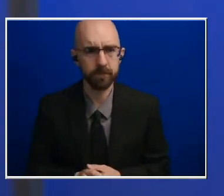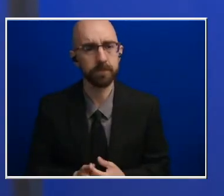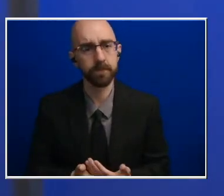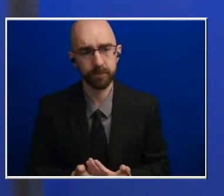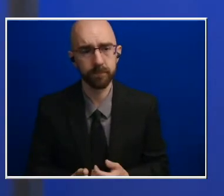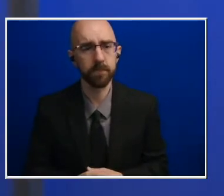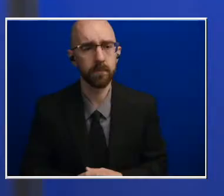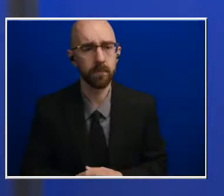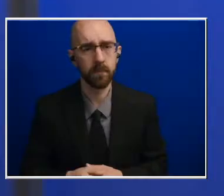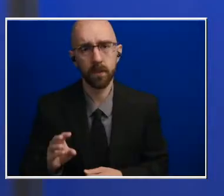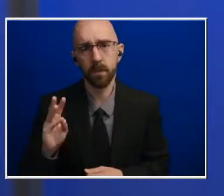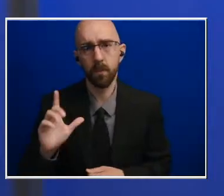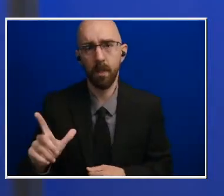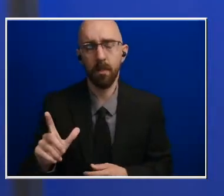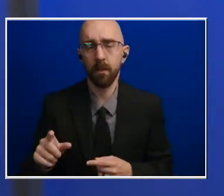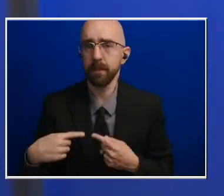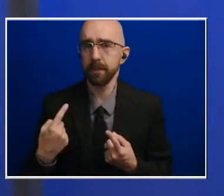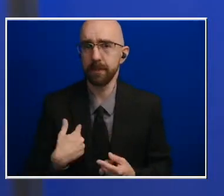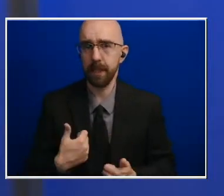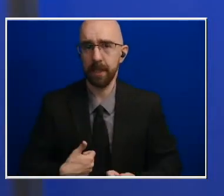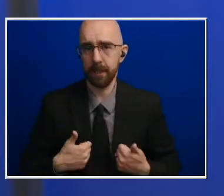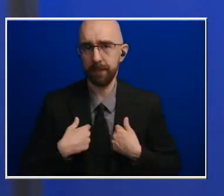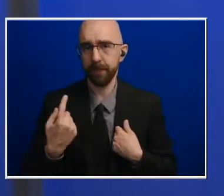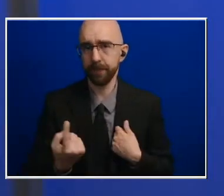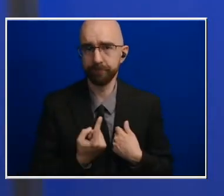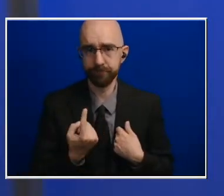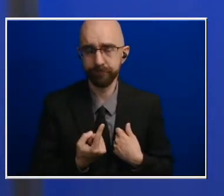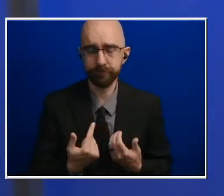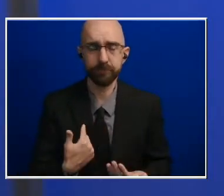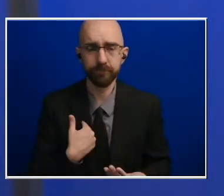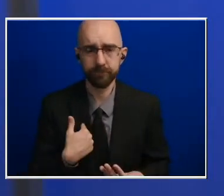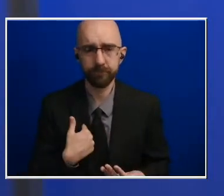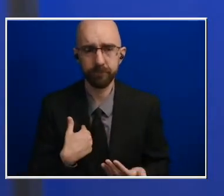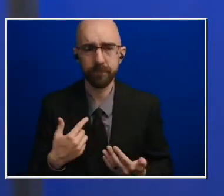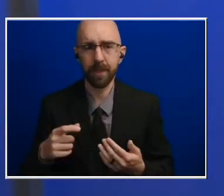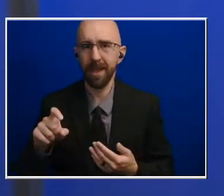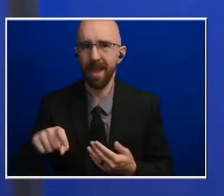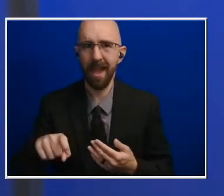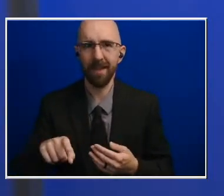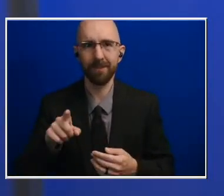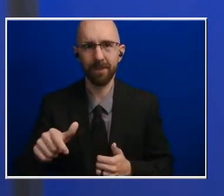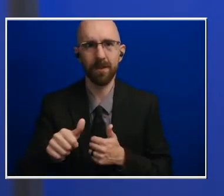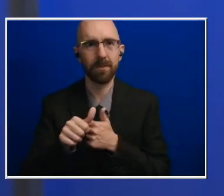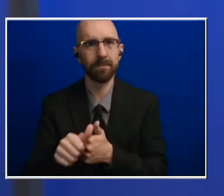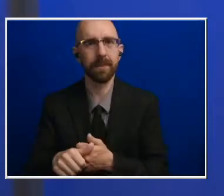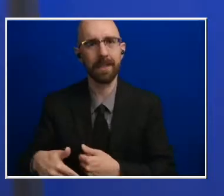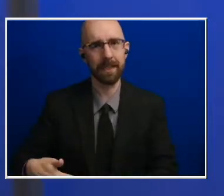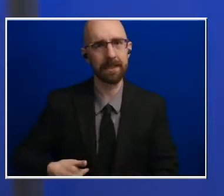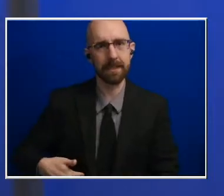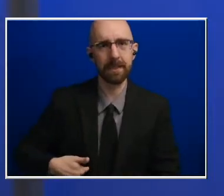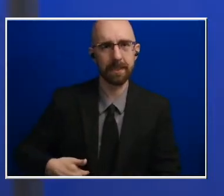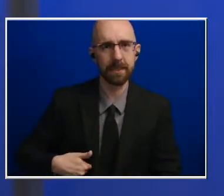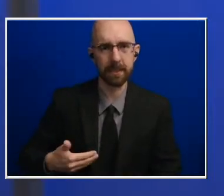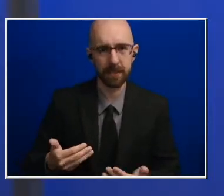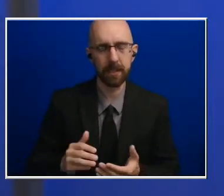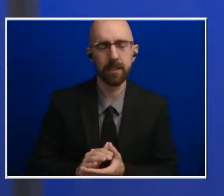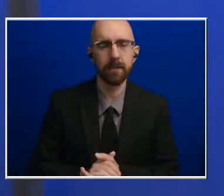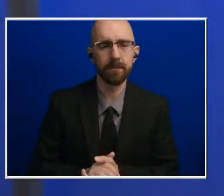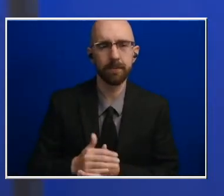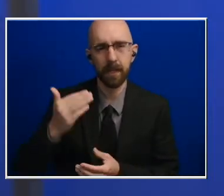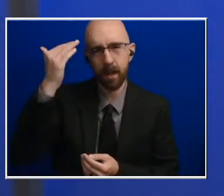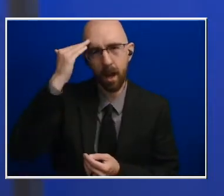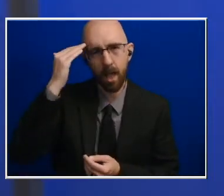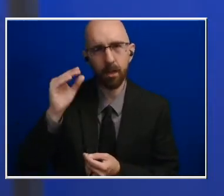Well, since I live on my own, I have to go by my instincts and knowledge of what